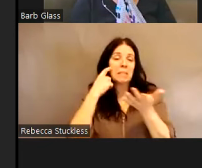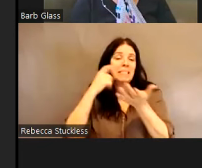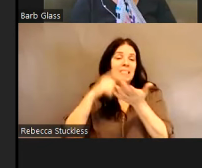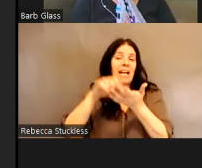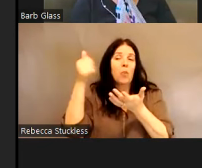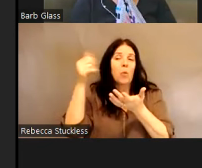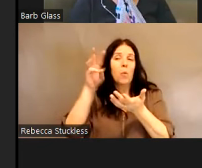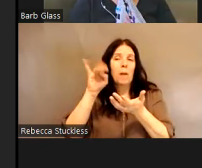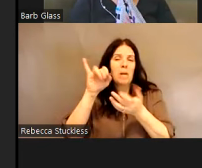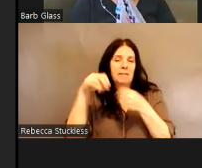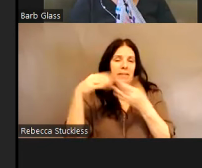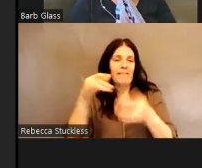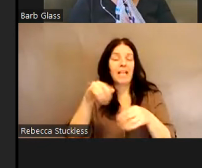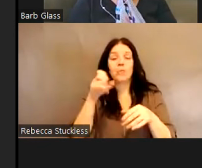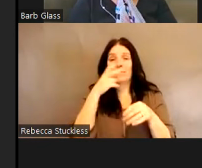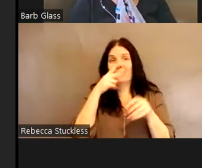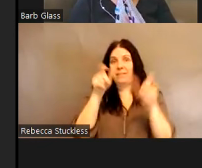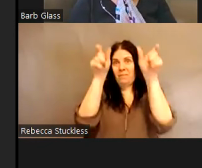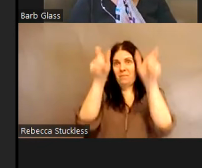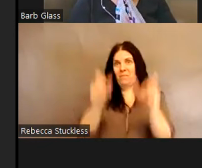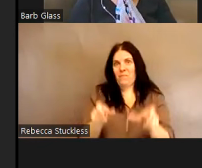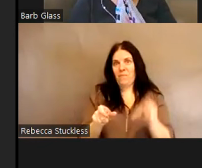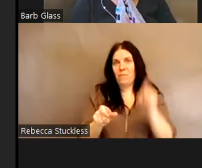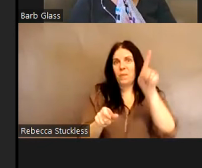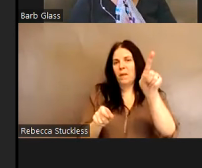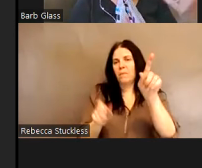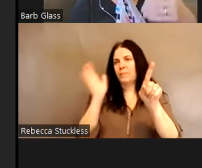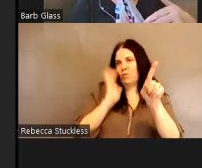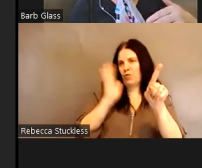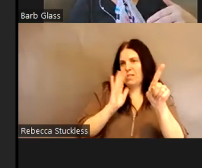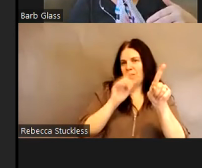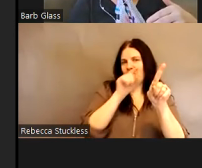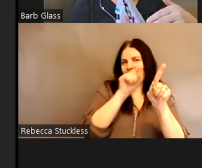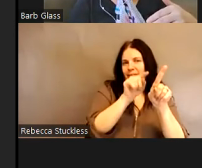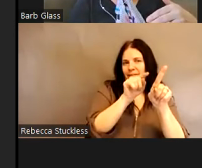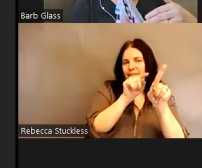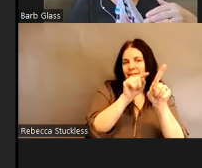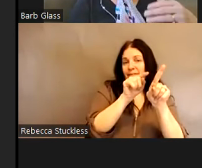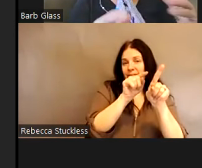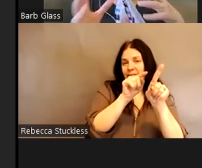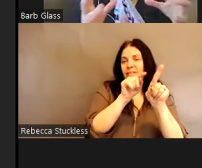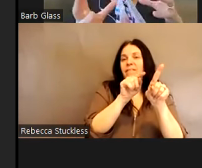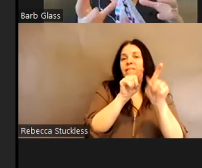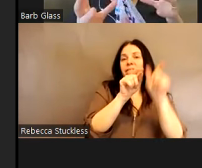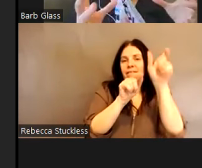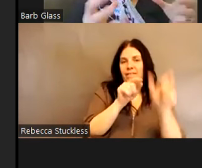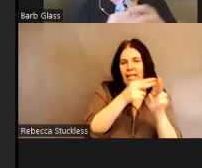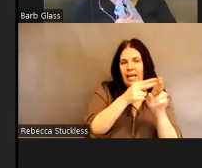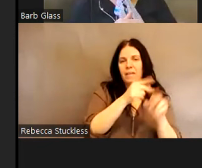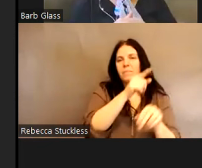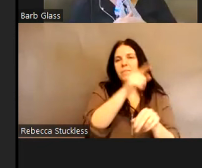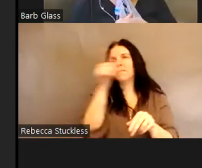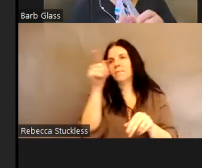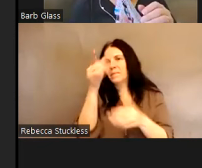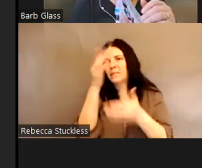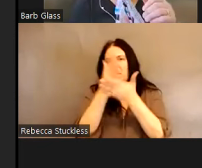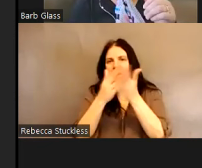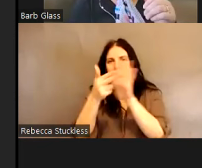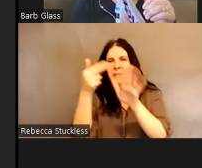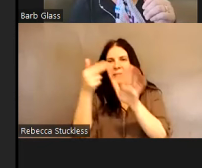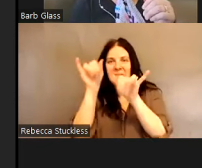us see which of the original essential skills have changed and which have basically still been labeled the same